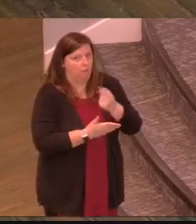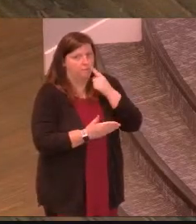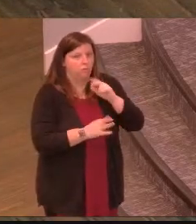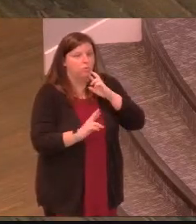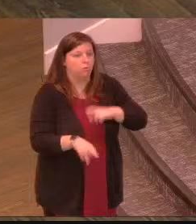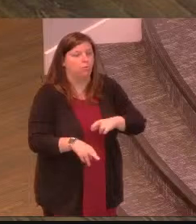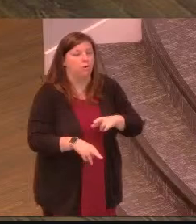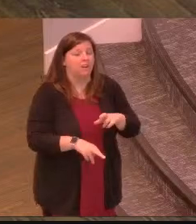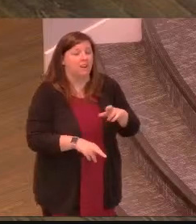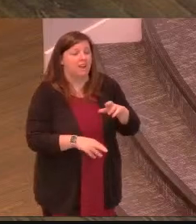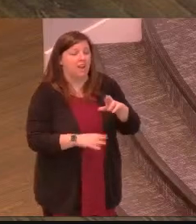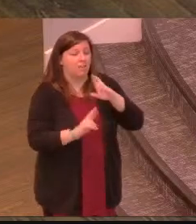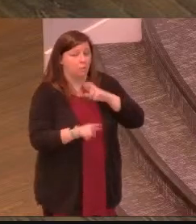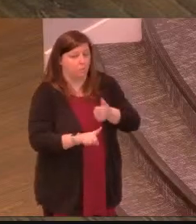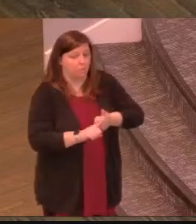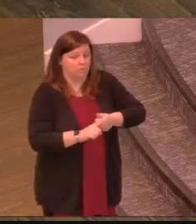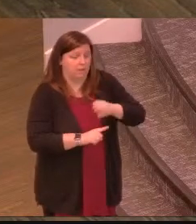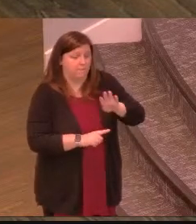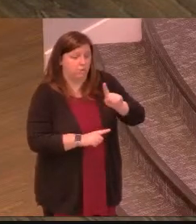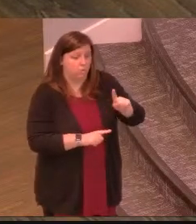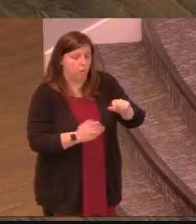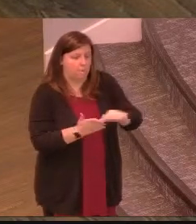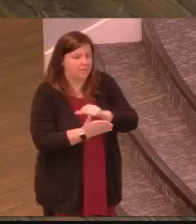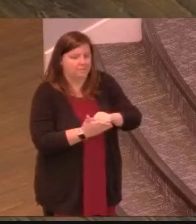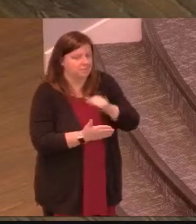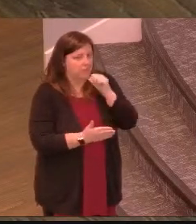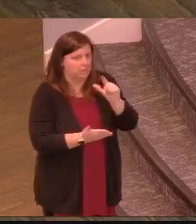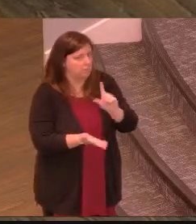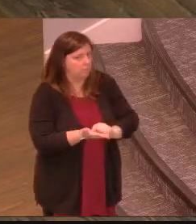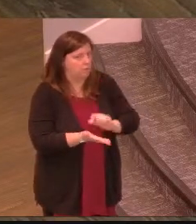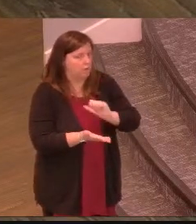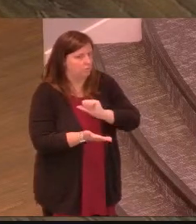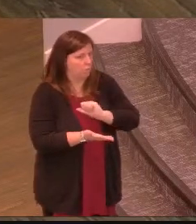I've provided you with the pages, the first few pages,